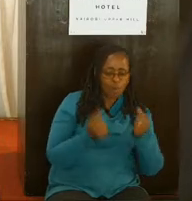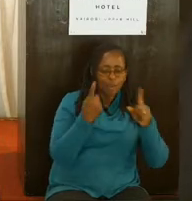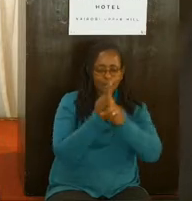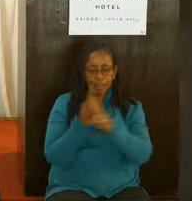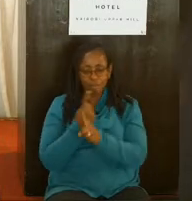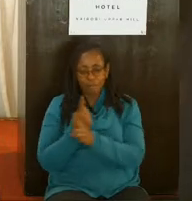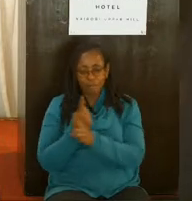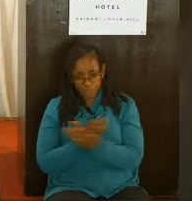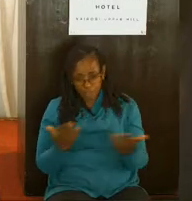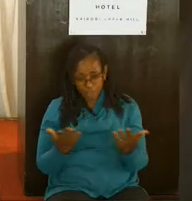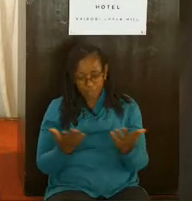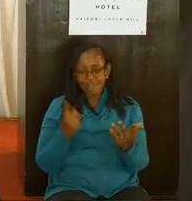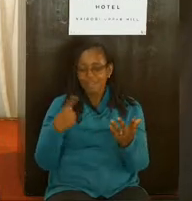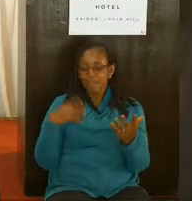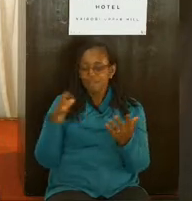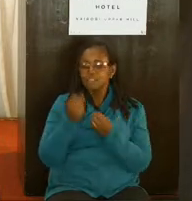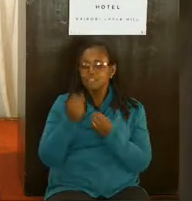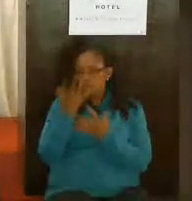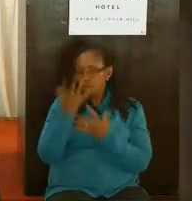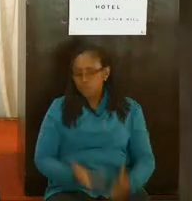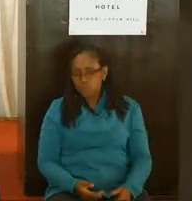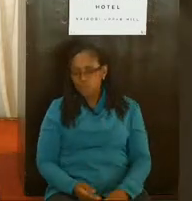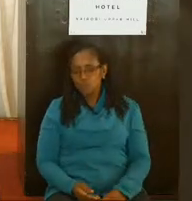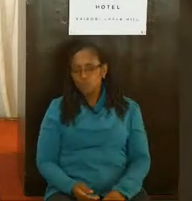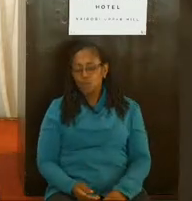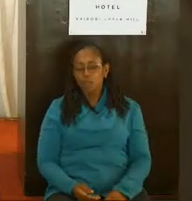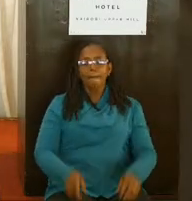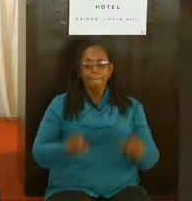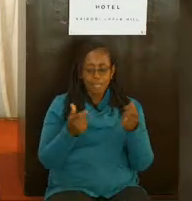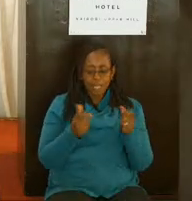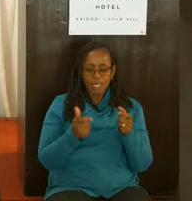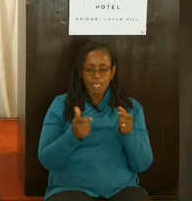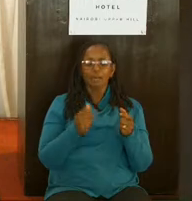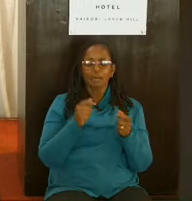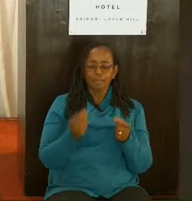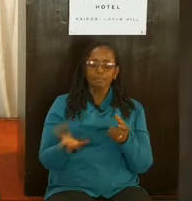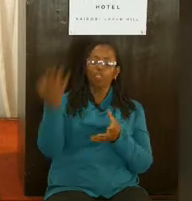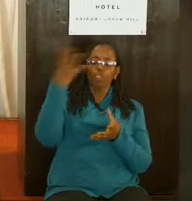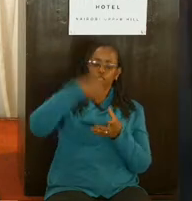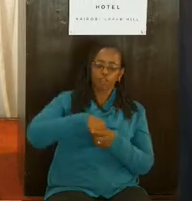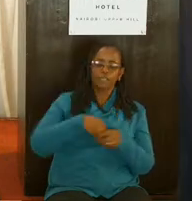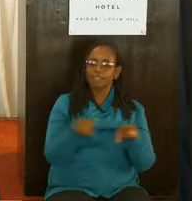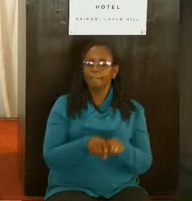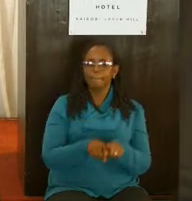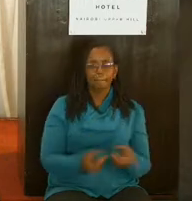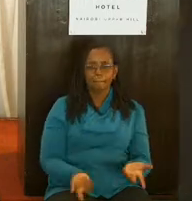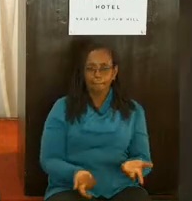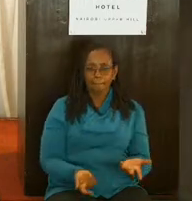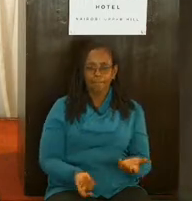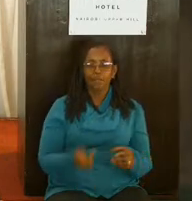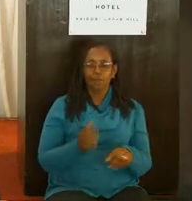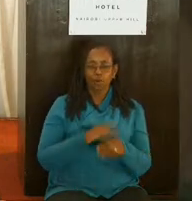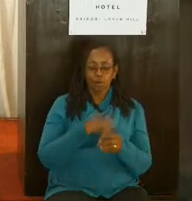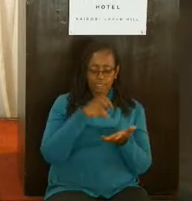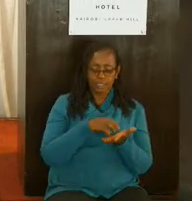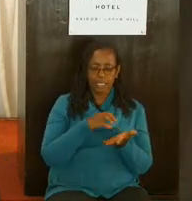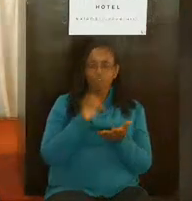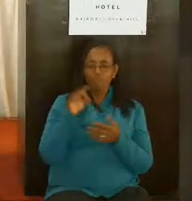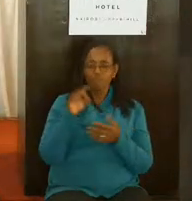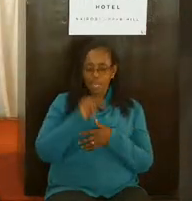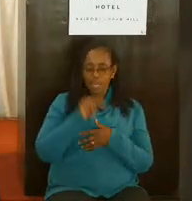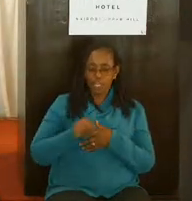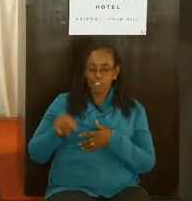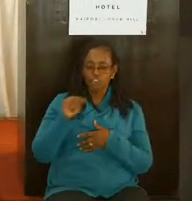things there's a disinformation and misinformation and media became also a victim then on the state of the nation address